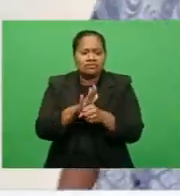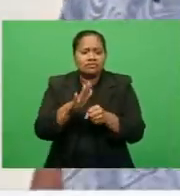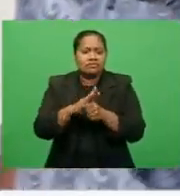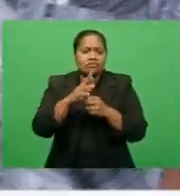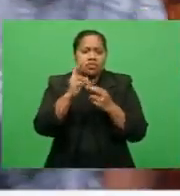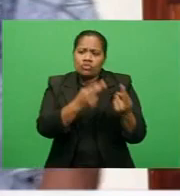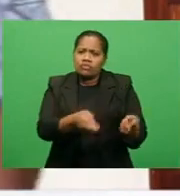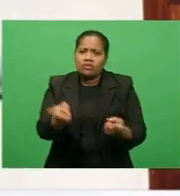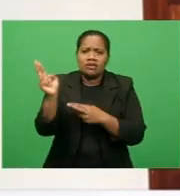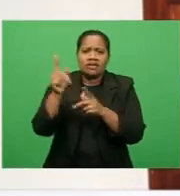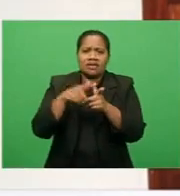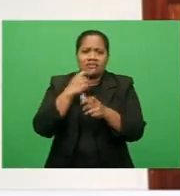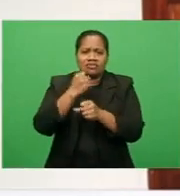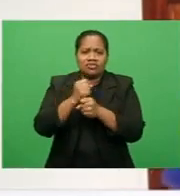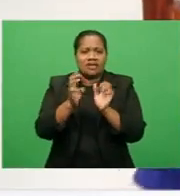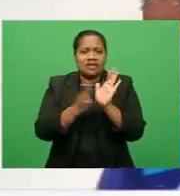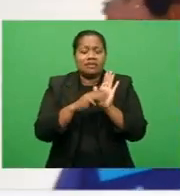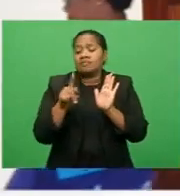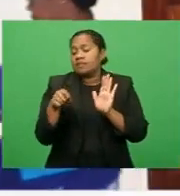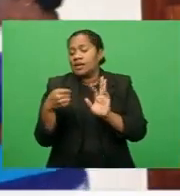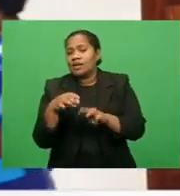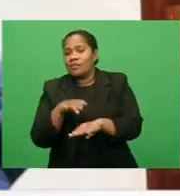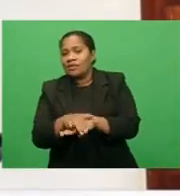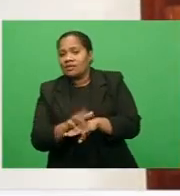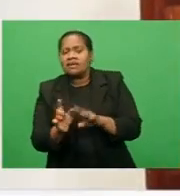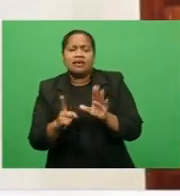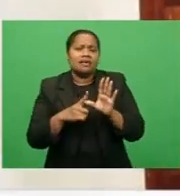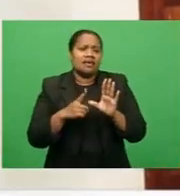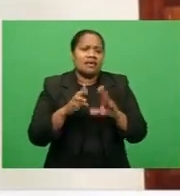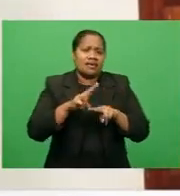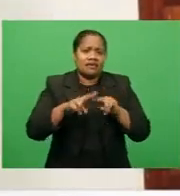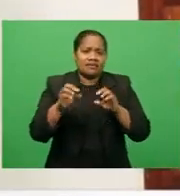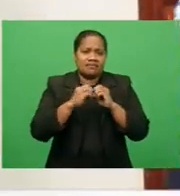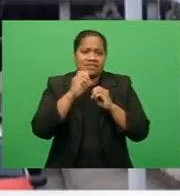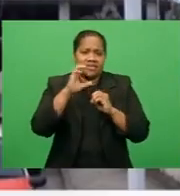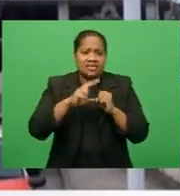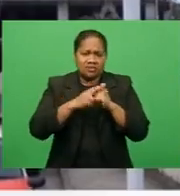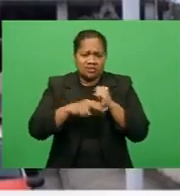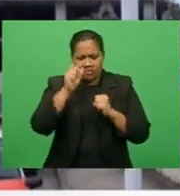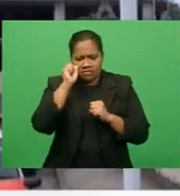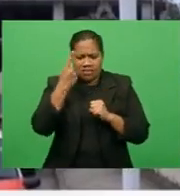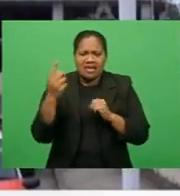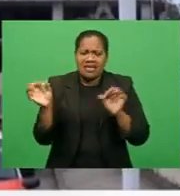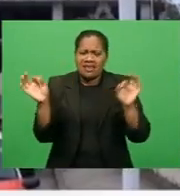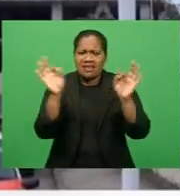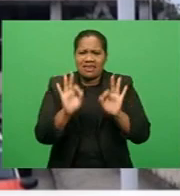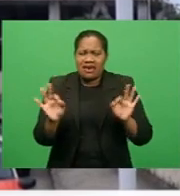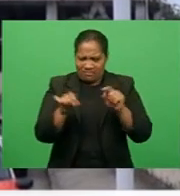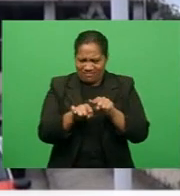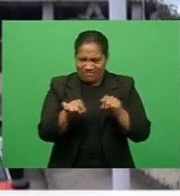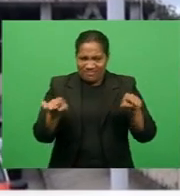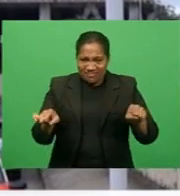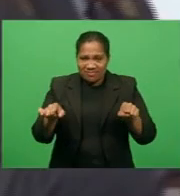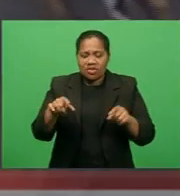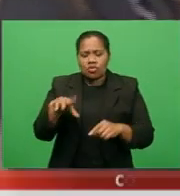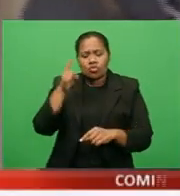AGM next month. If BC News also understands that none of the candidates has been called up for interviews as